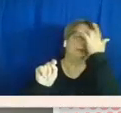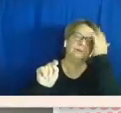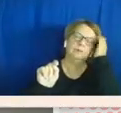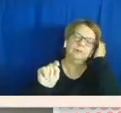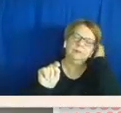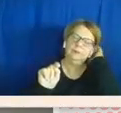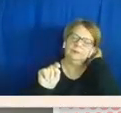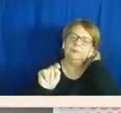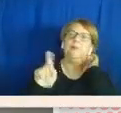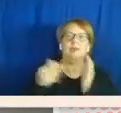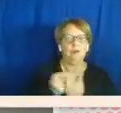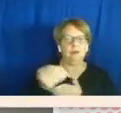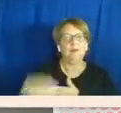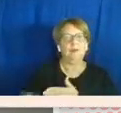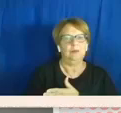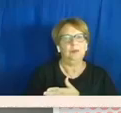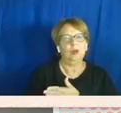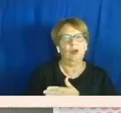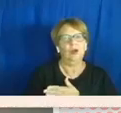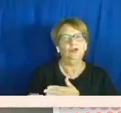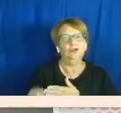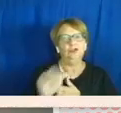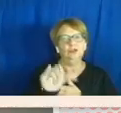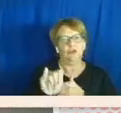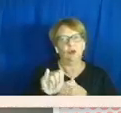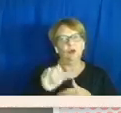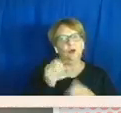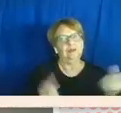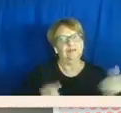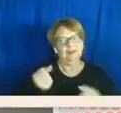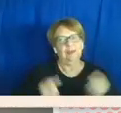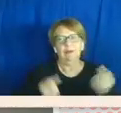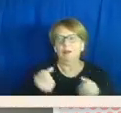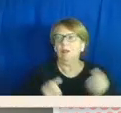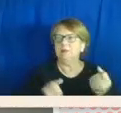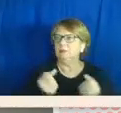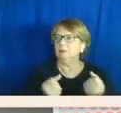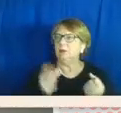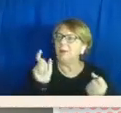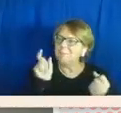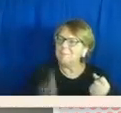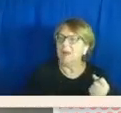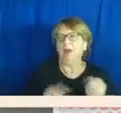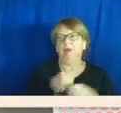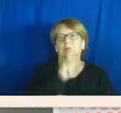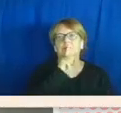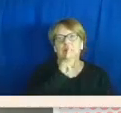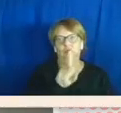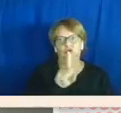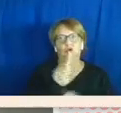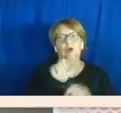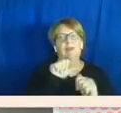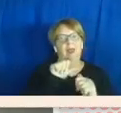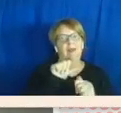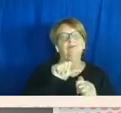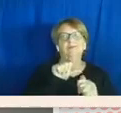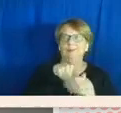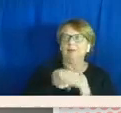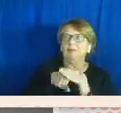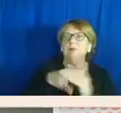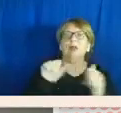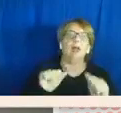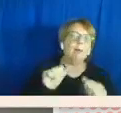purchase autonomous vehicles, they must make sure they are accessible to and usable by people